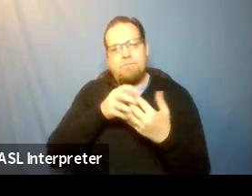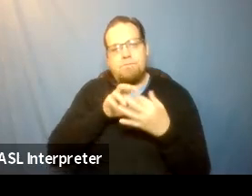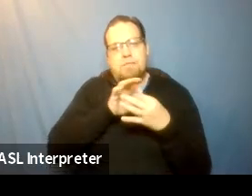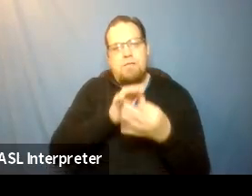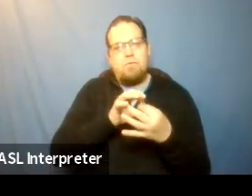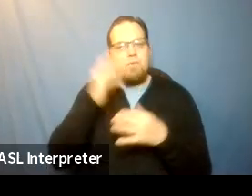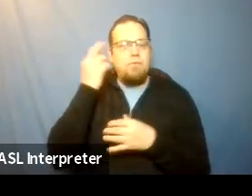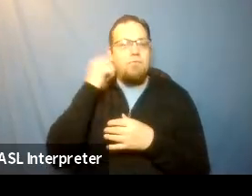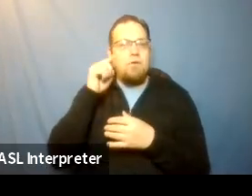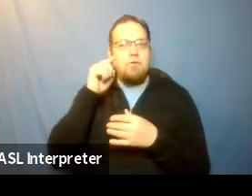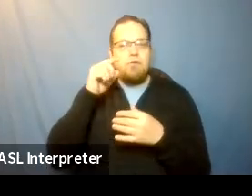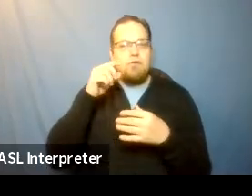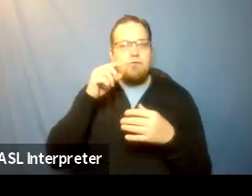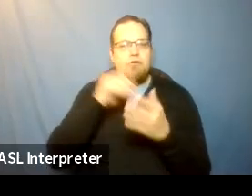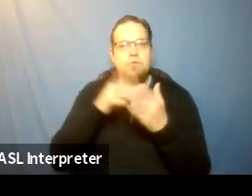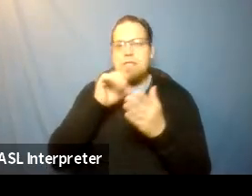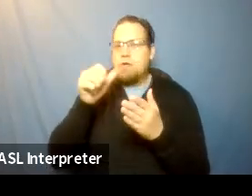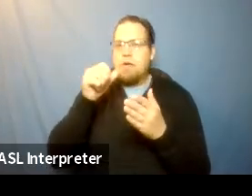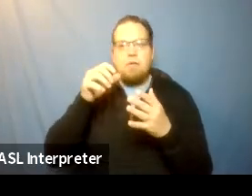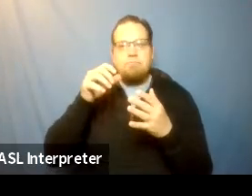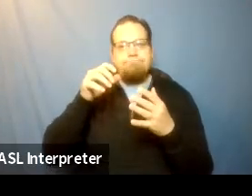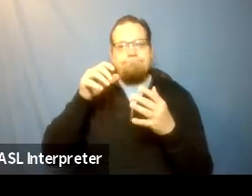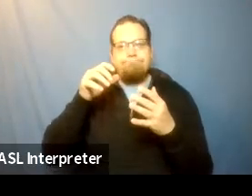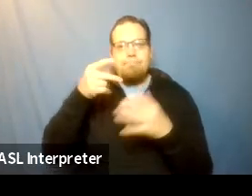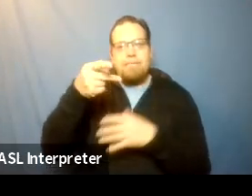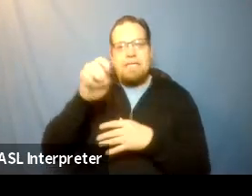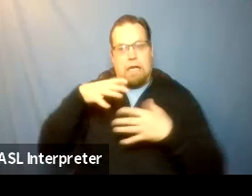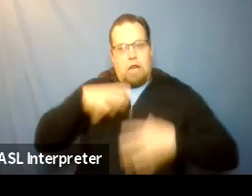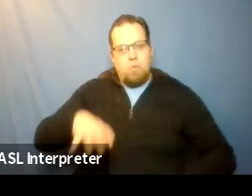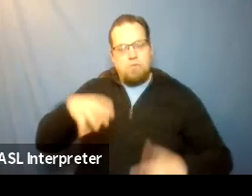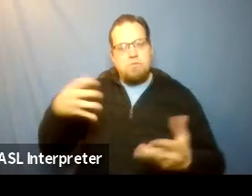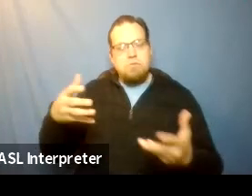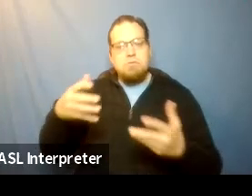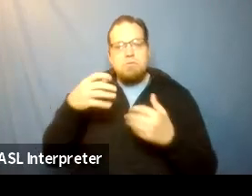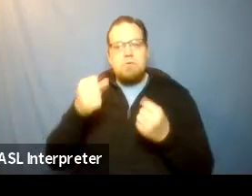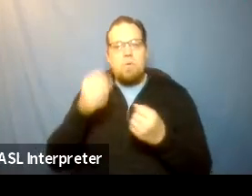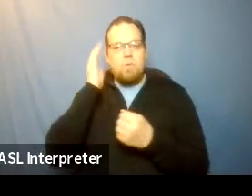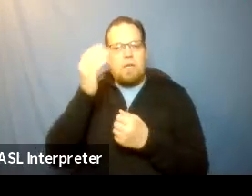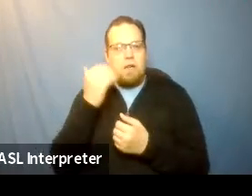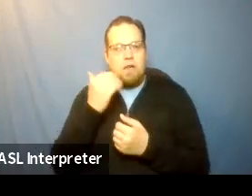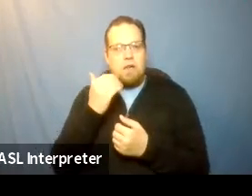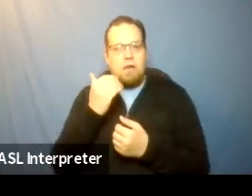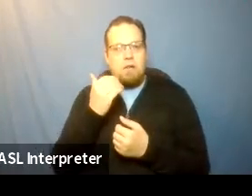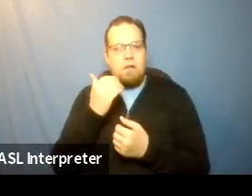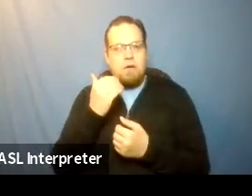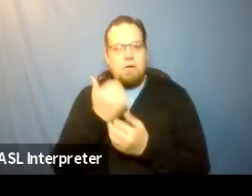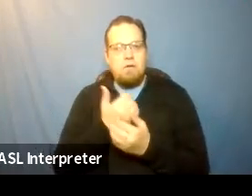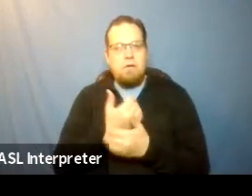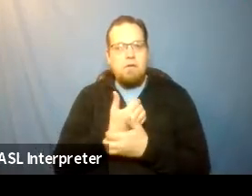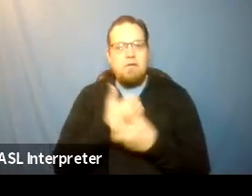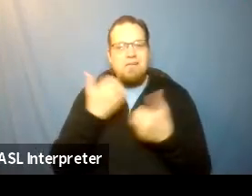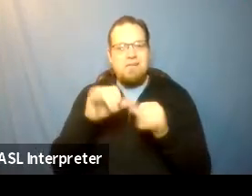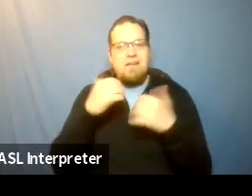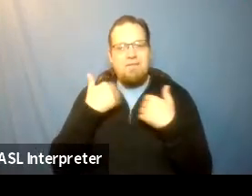for students who aren't dressing down, right? So, and so they'll be still be PE, but